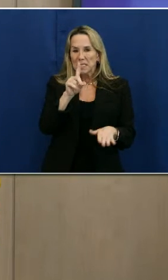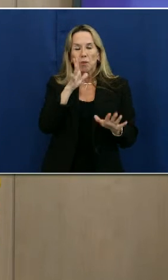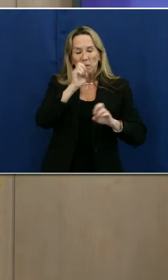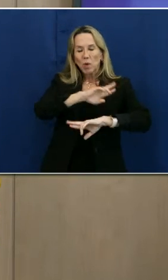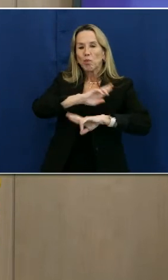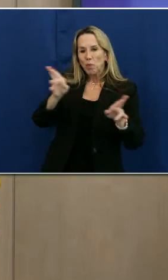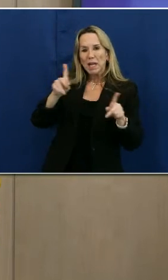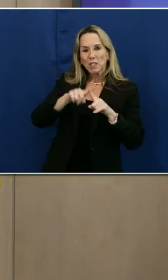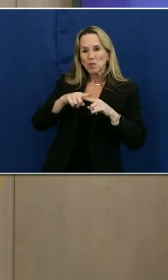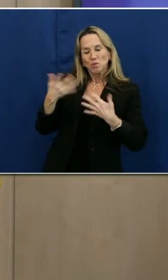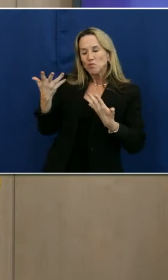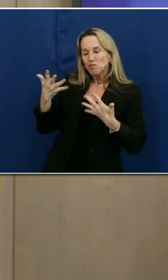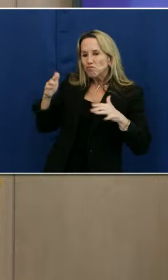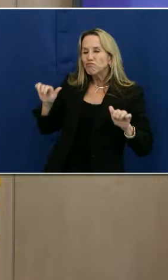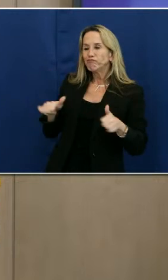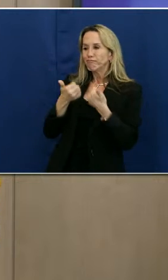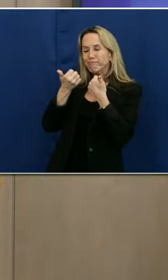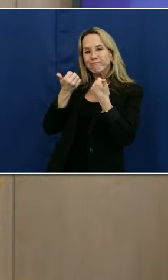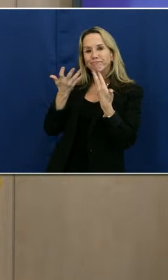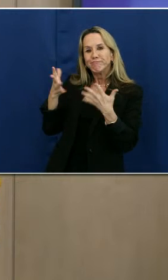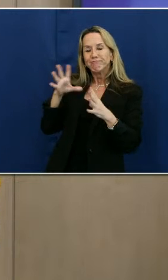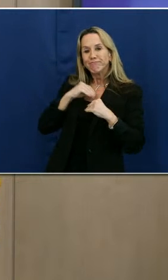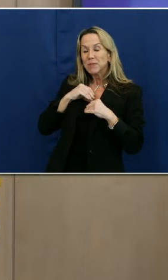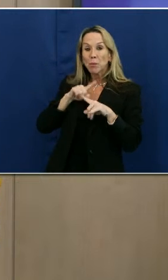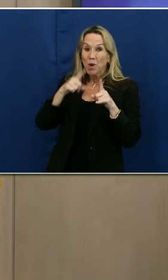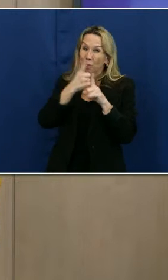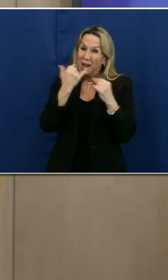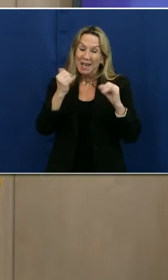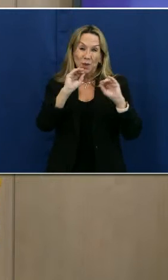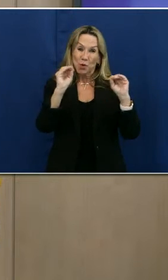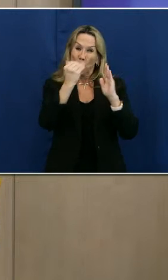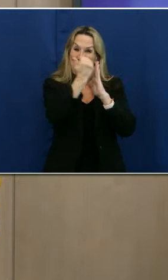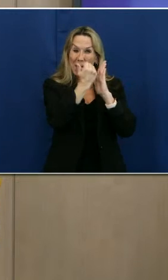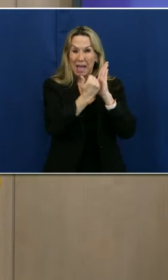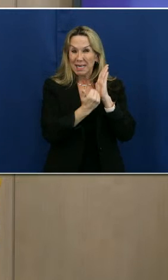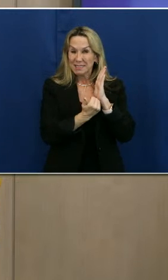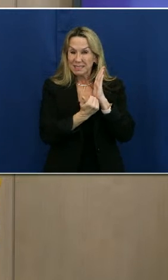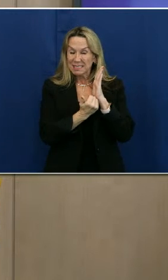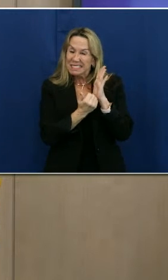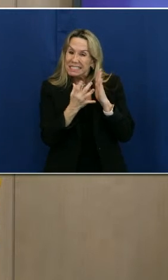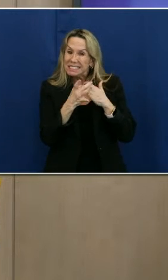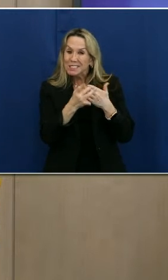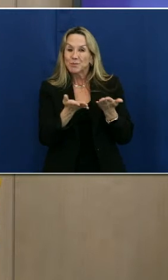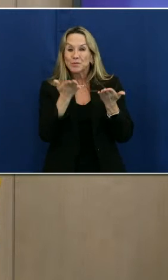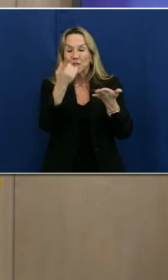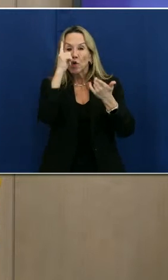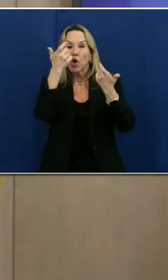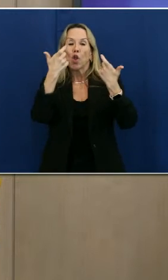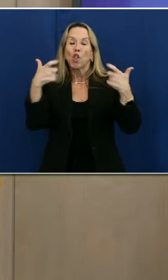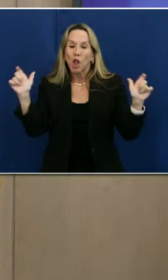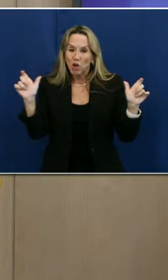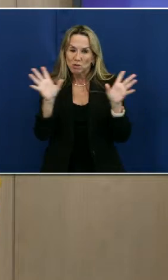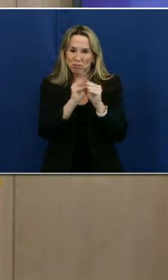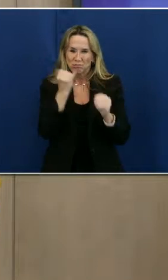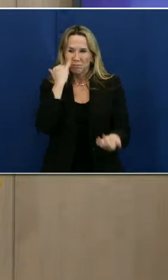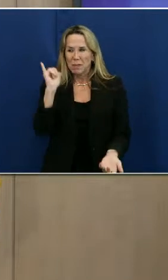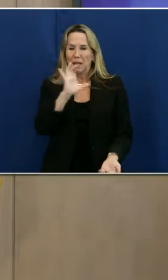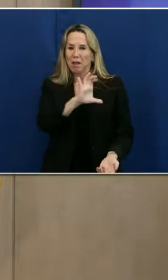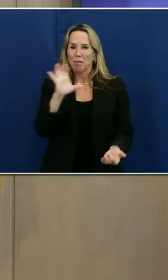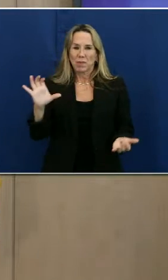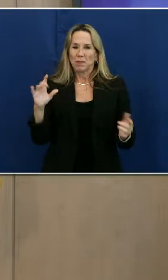challenge of such a large event. But currently, there is no guidance on large conventions such as Comic-Con.